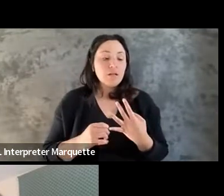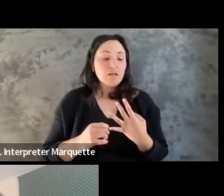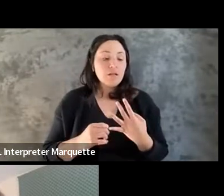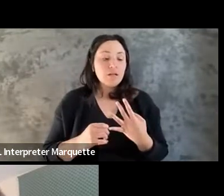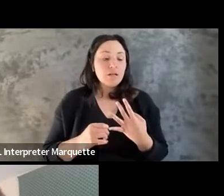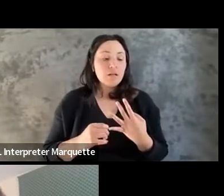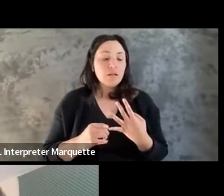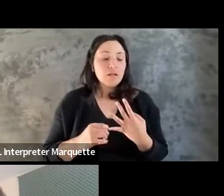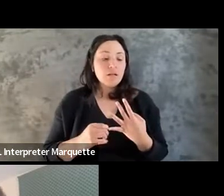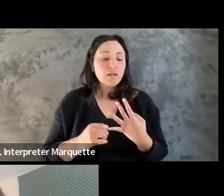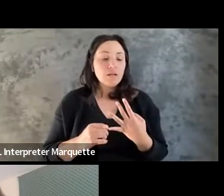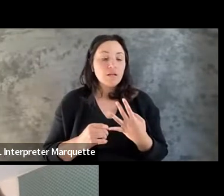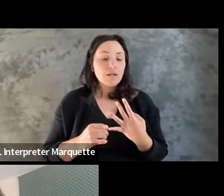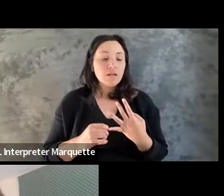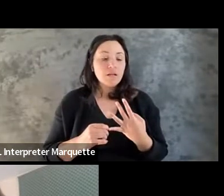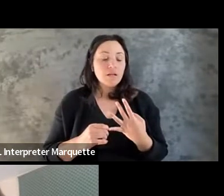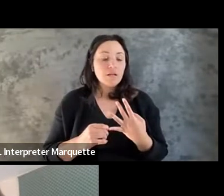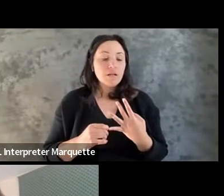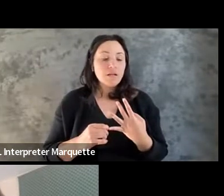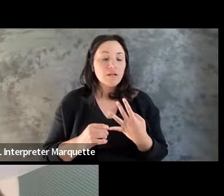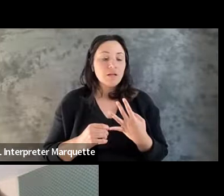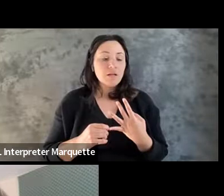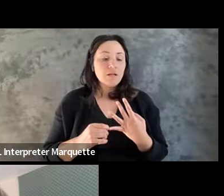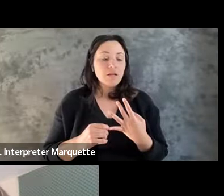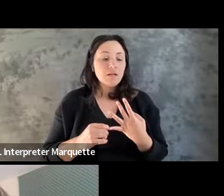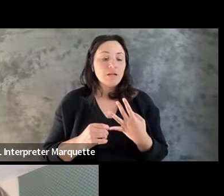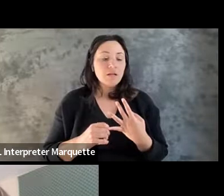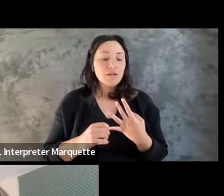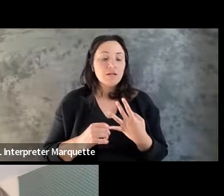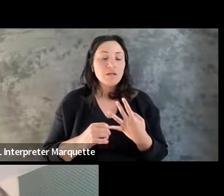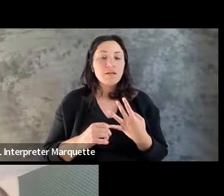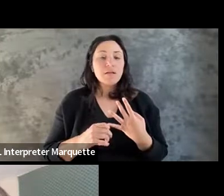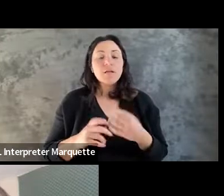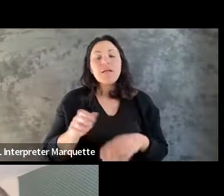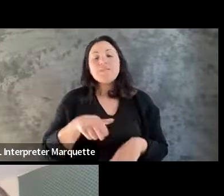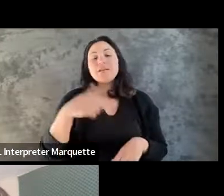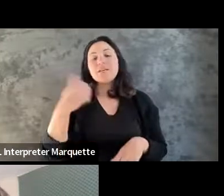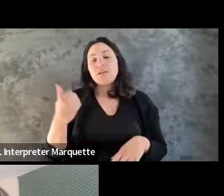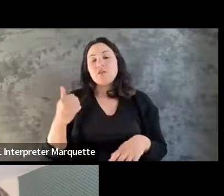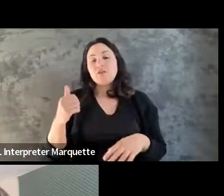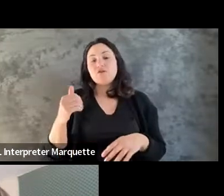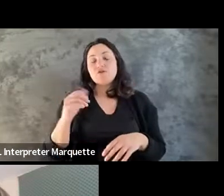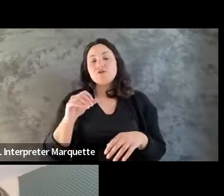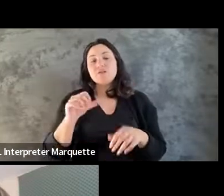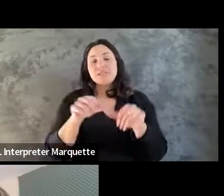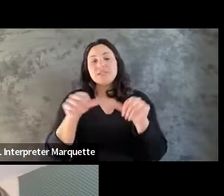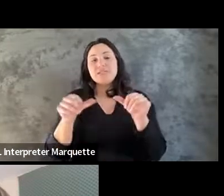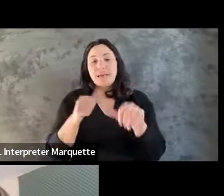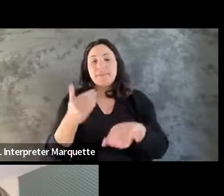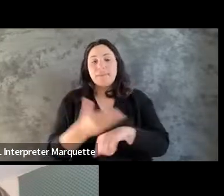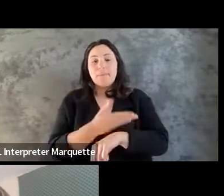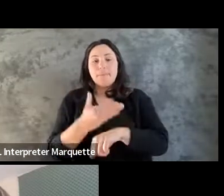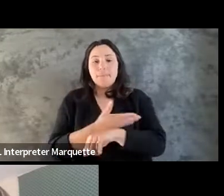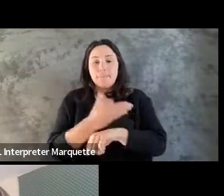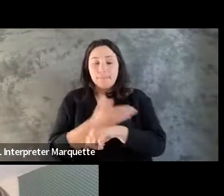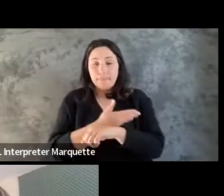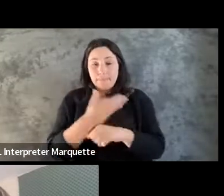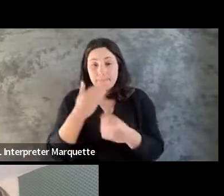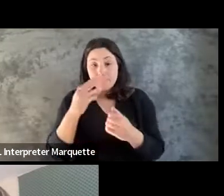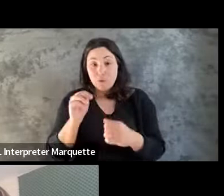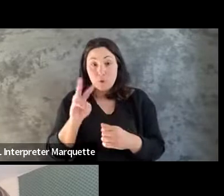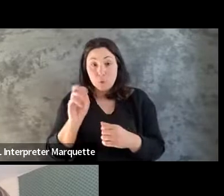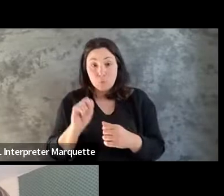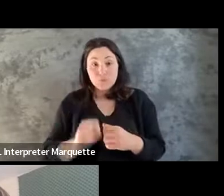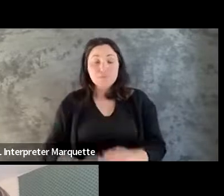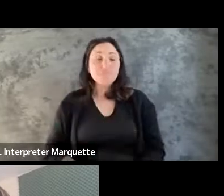Finally, we are another site modernization option update. So some of you may know that we have